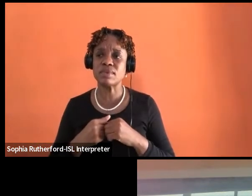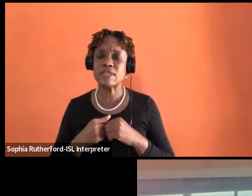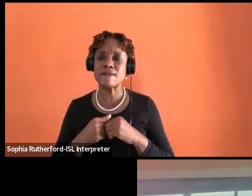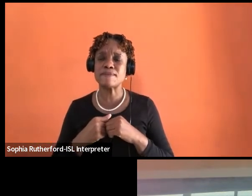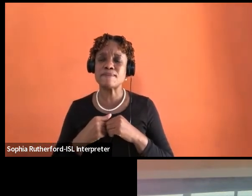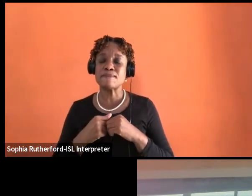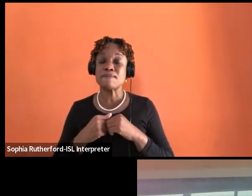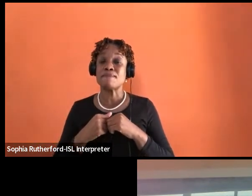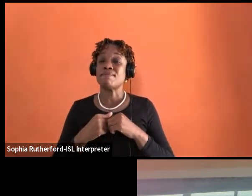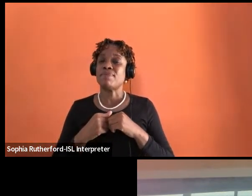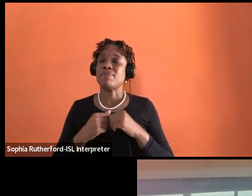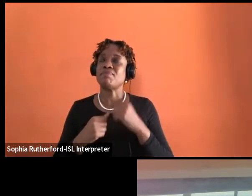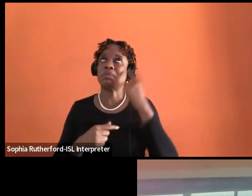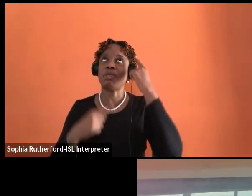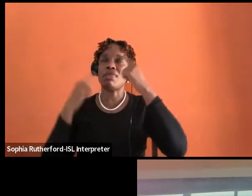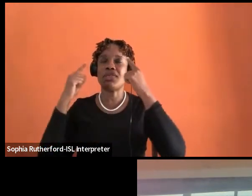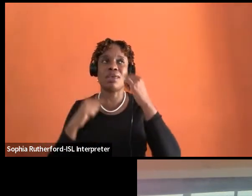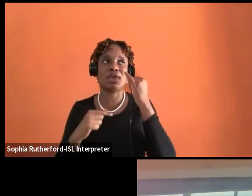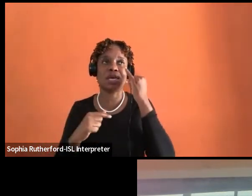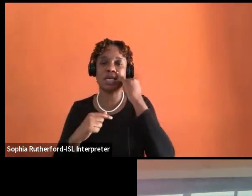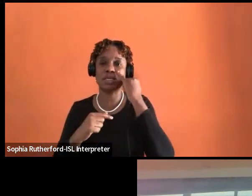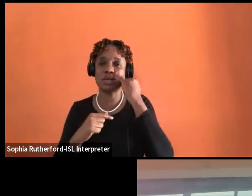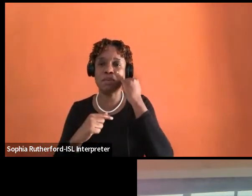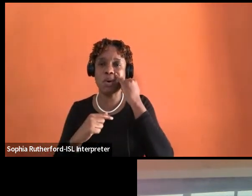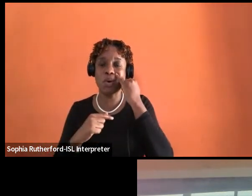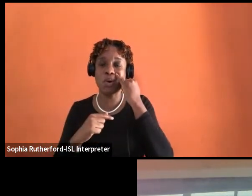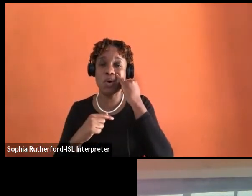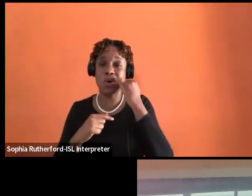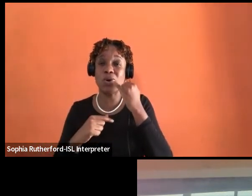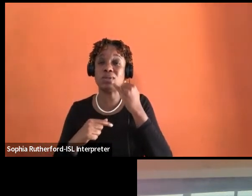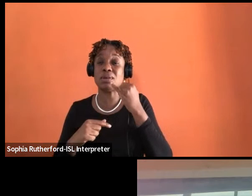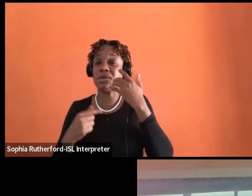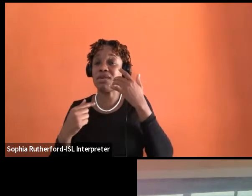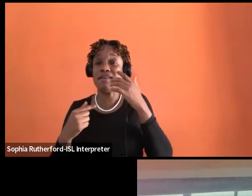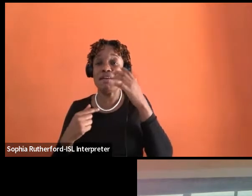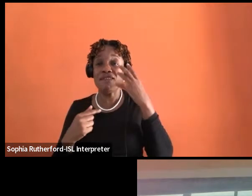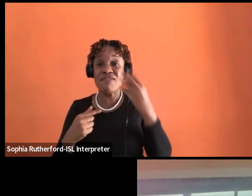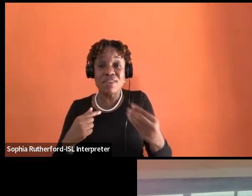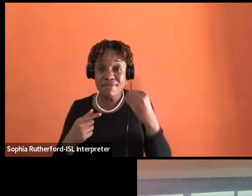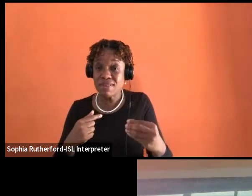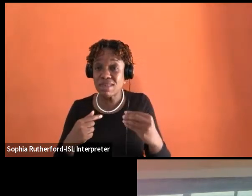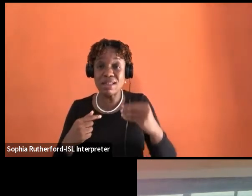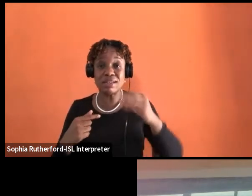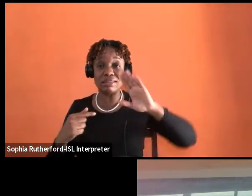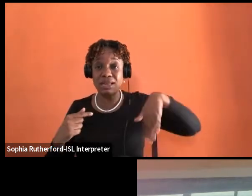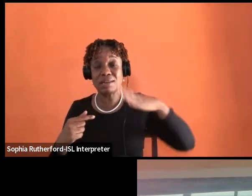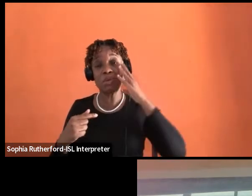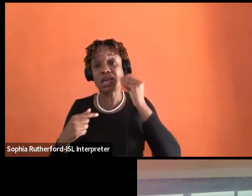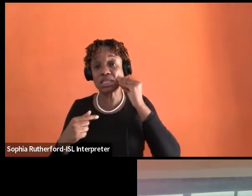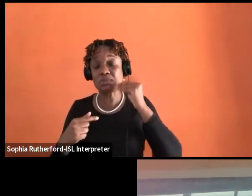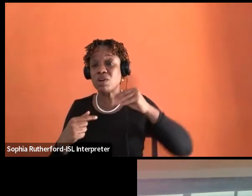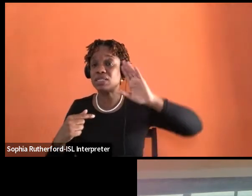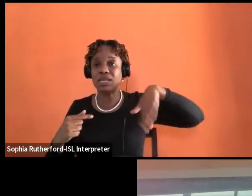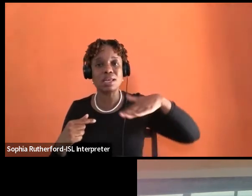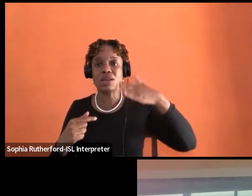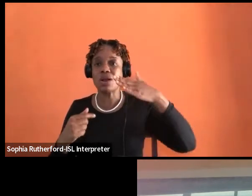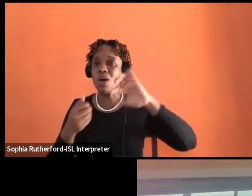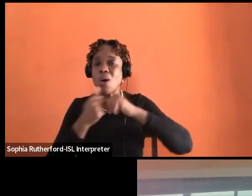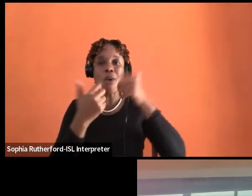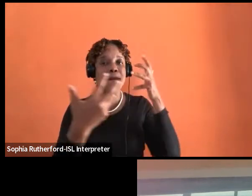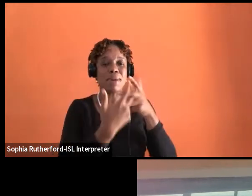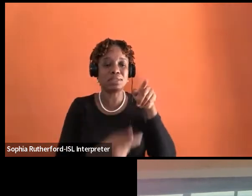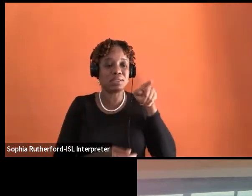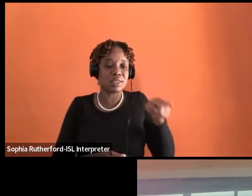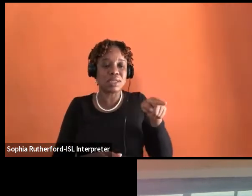got with my child, I wouldn't know how to apply myself to that child that so